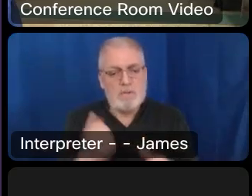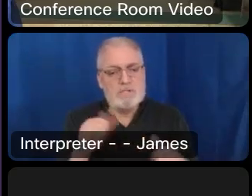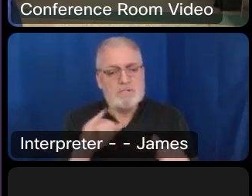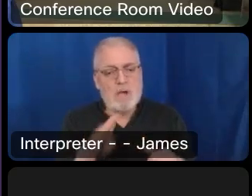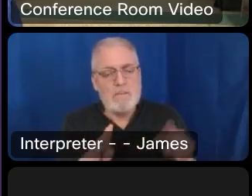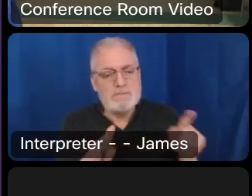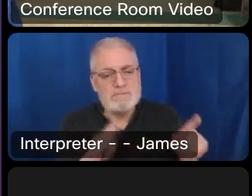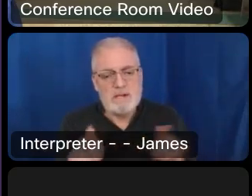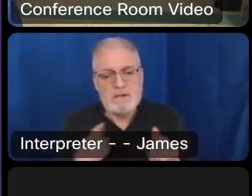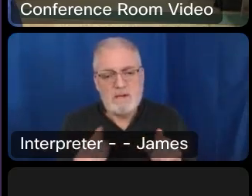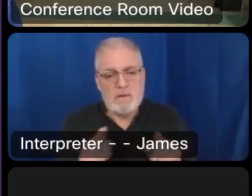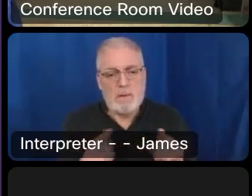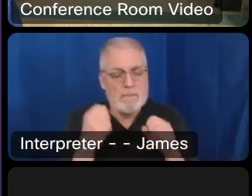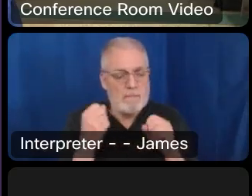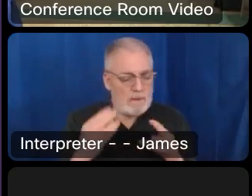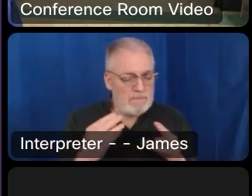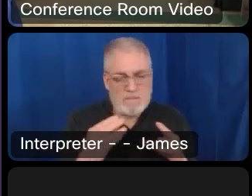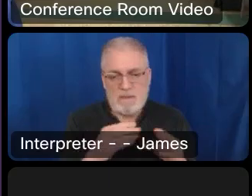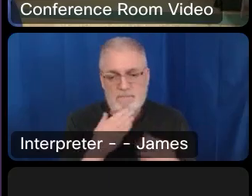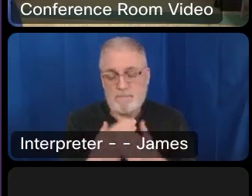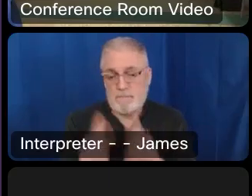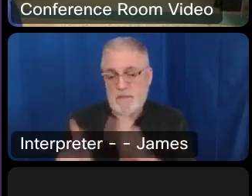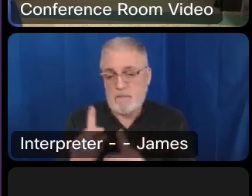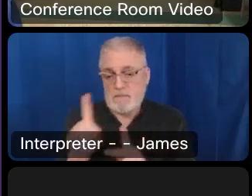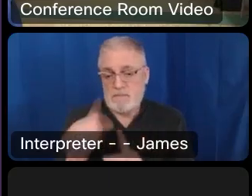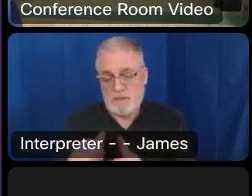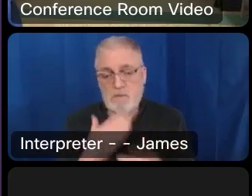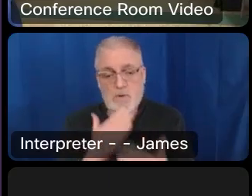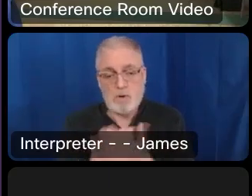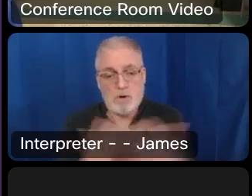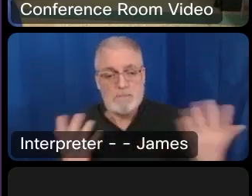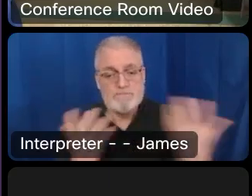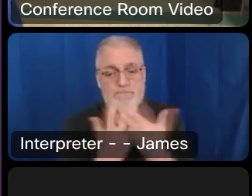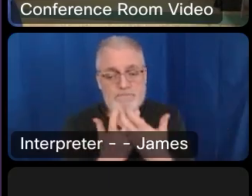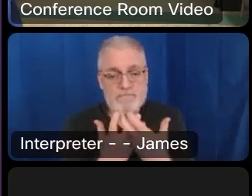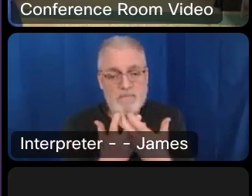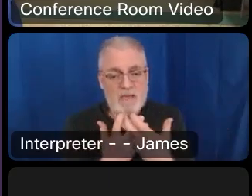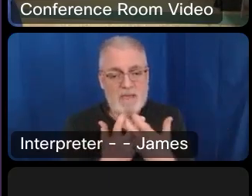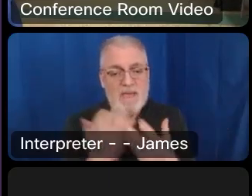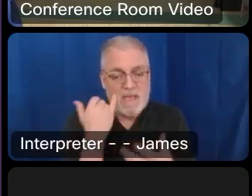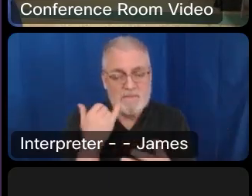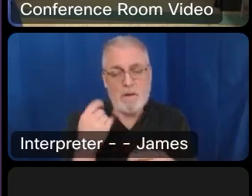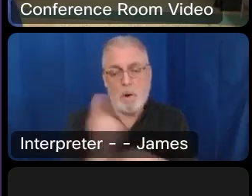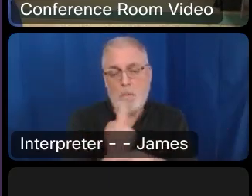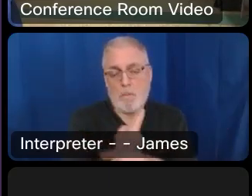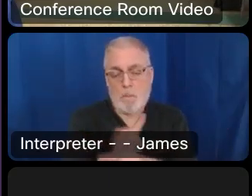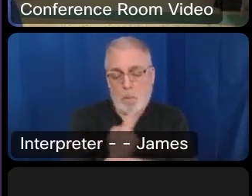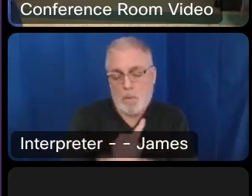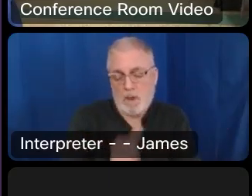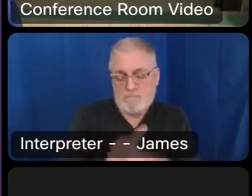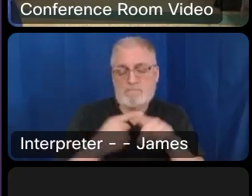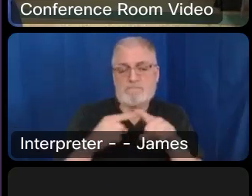Yeah, I mean, I think about you have New York State Industries for the Disabled, which is sort of specifically targeted